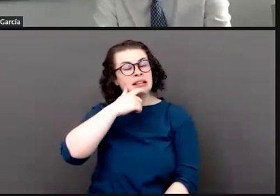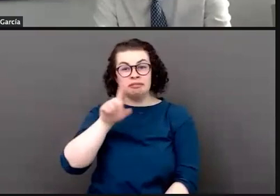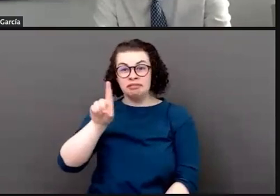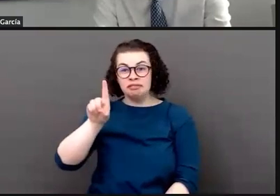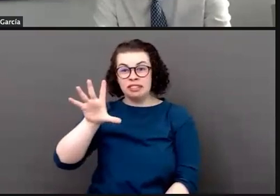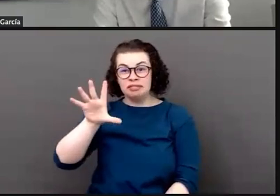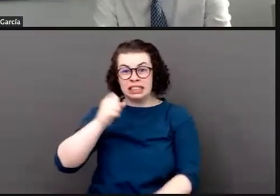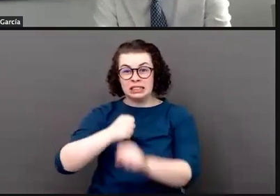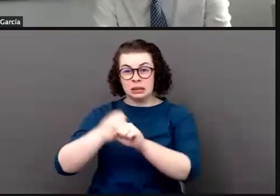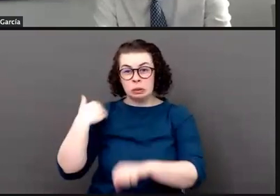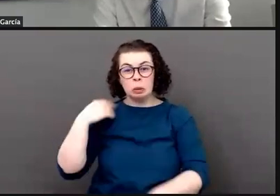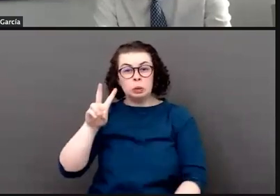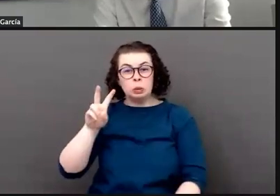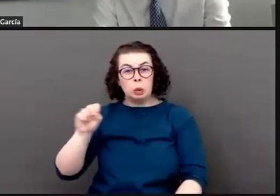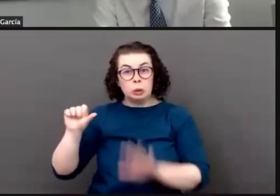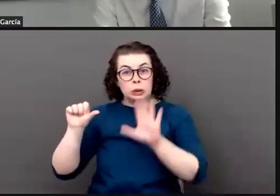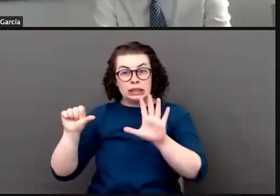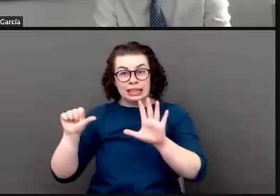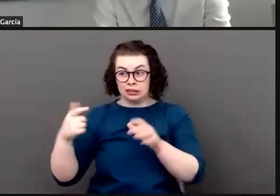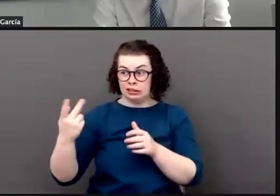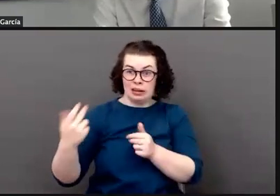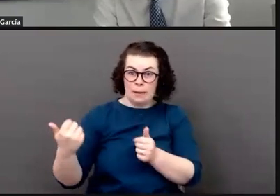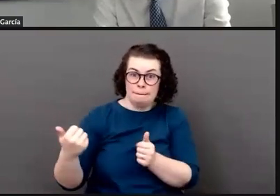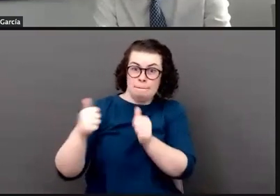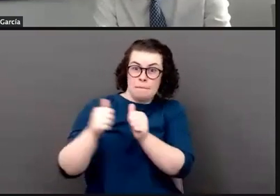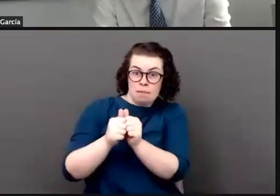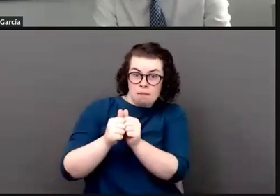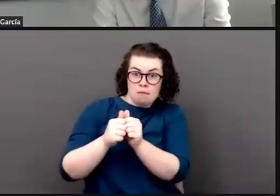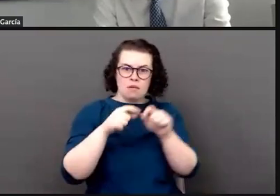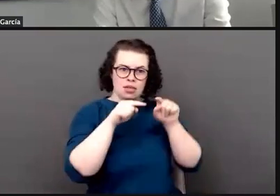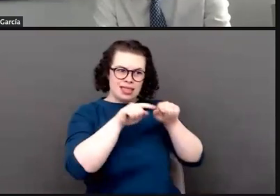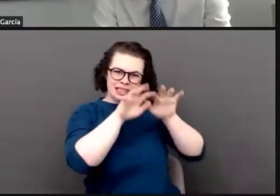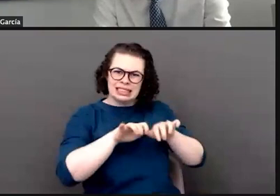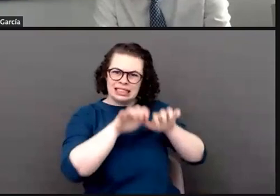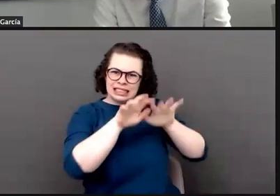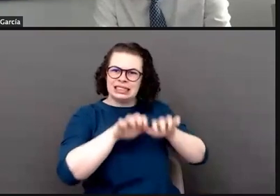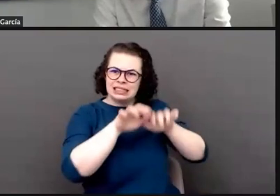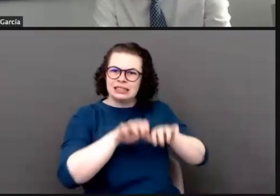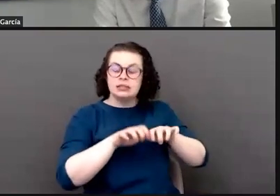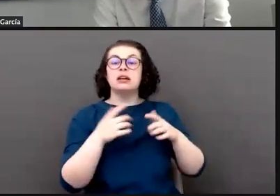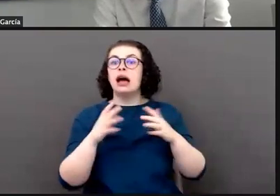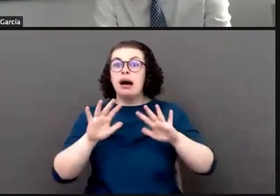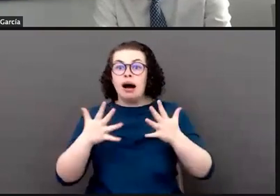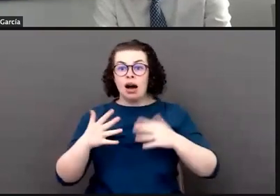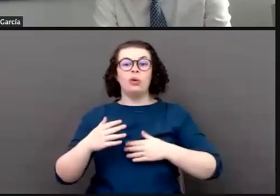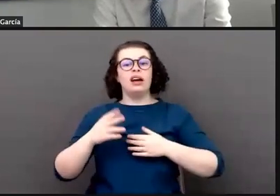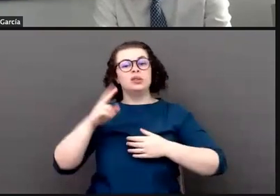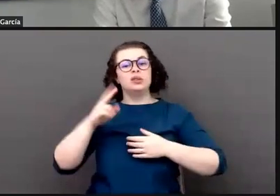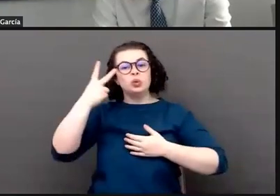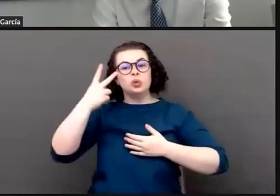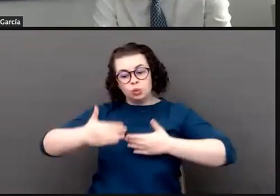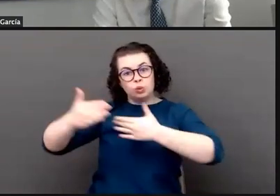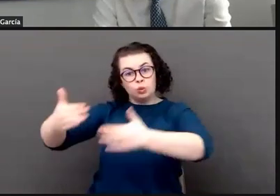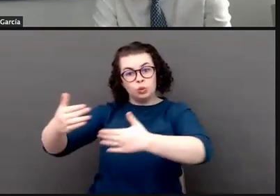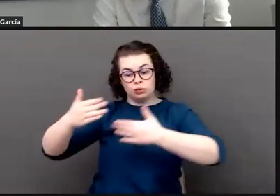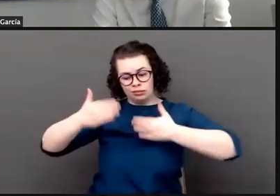working together to develop this standard. The phase one started in 2008, and we start to think about